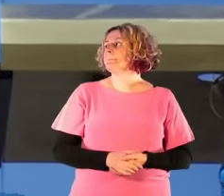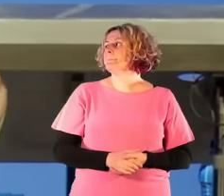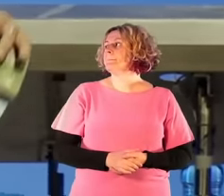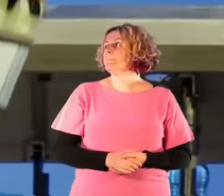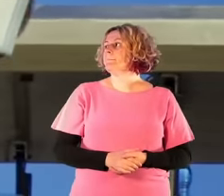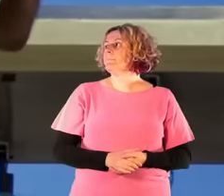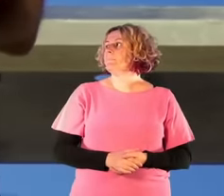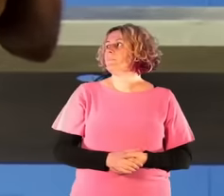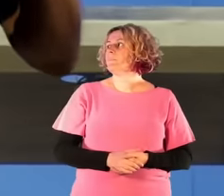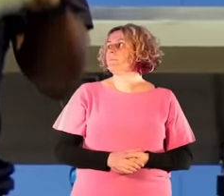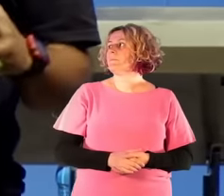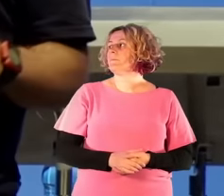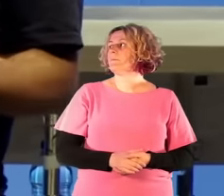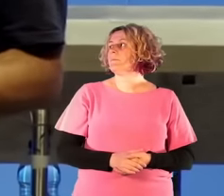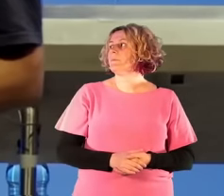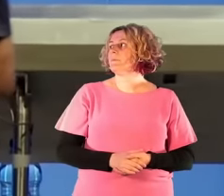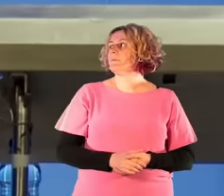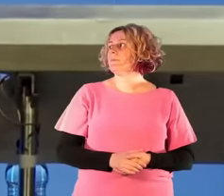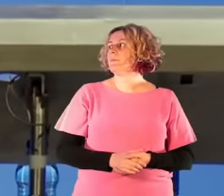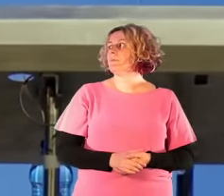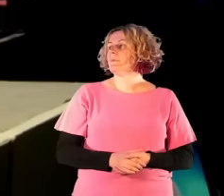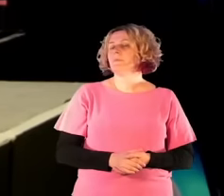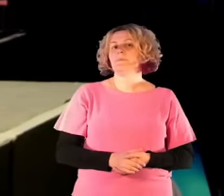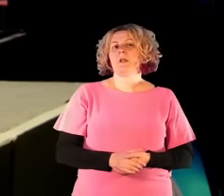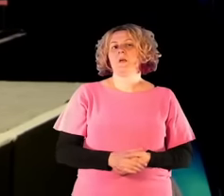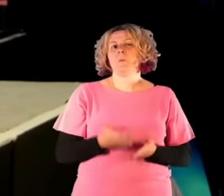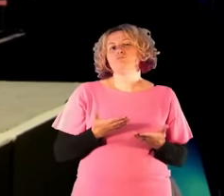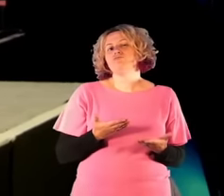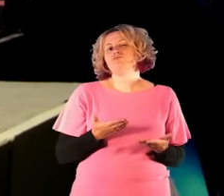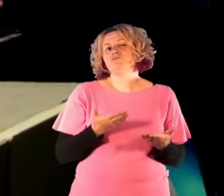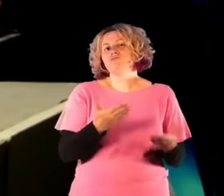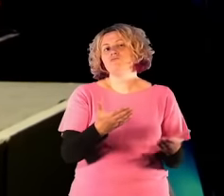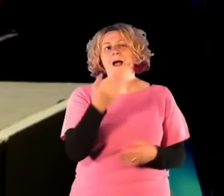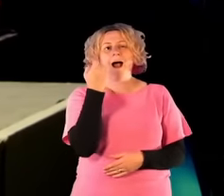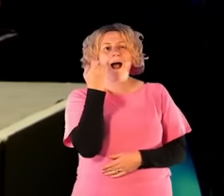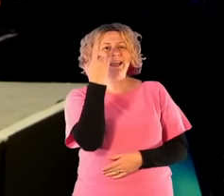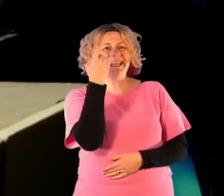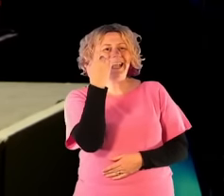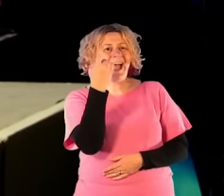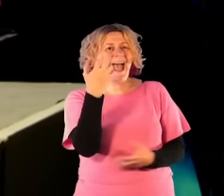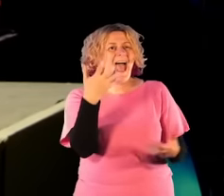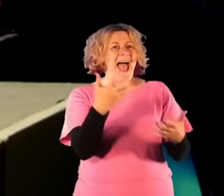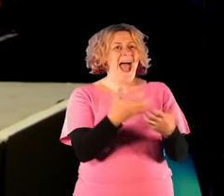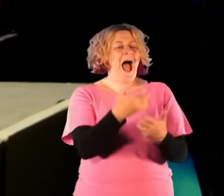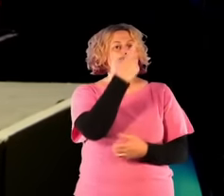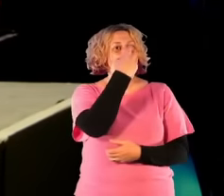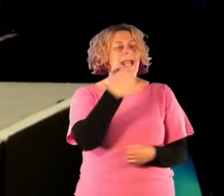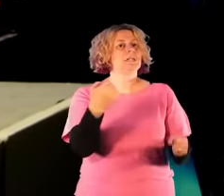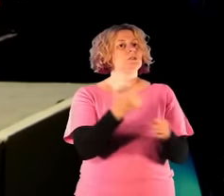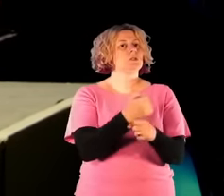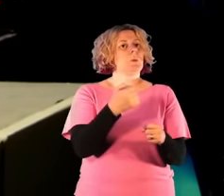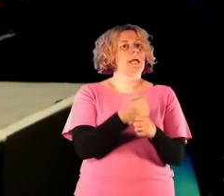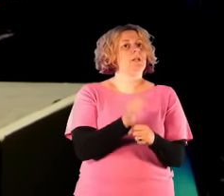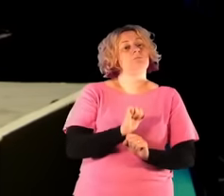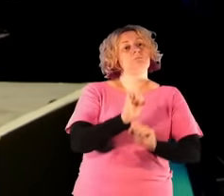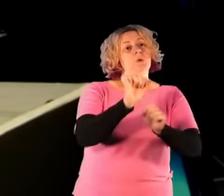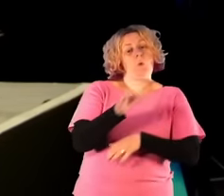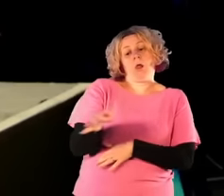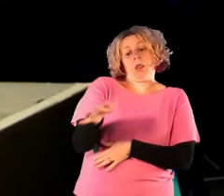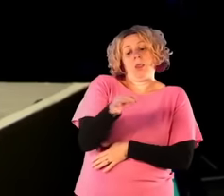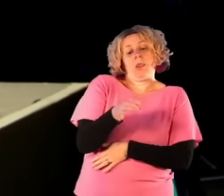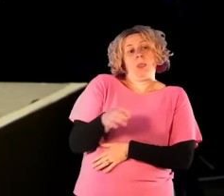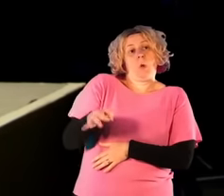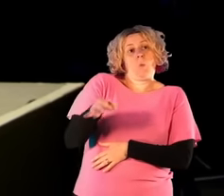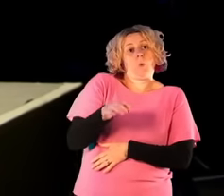And I want to present to you an idea of how you might do that with those in your locality, whether it's while you're